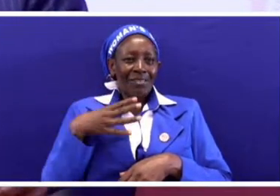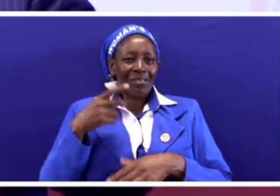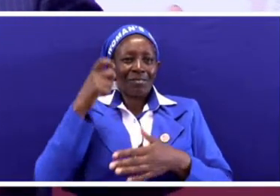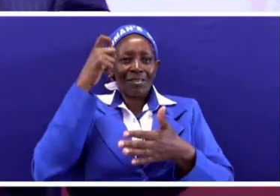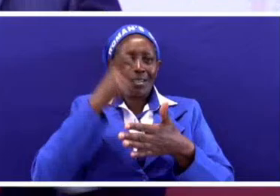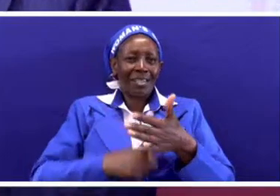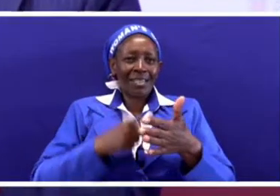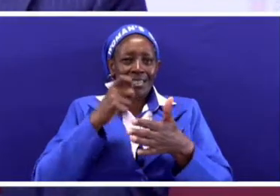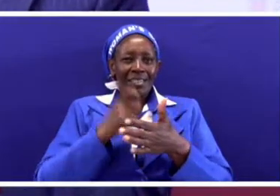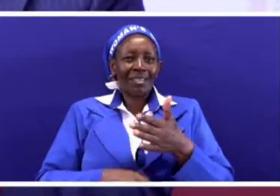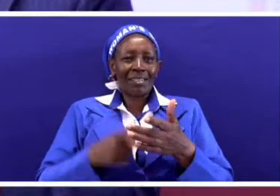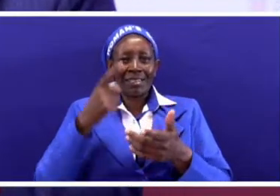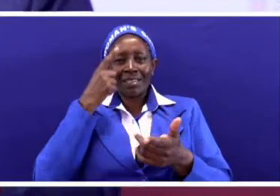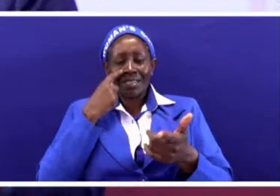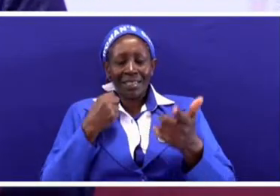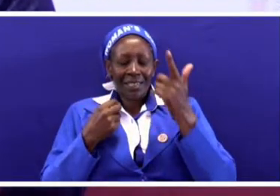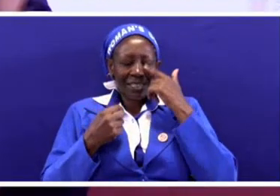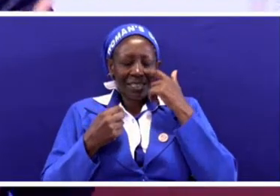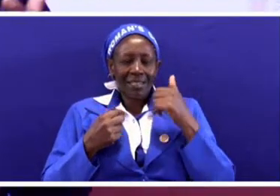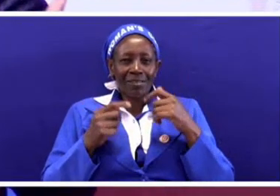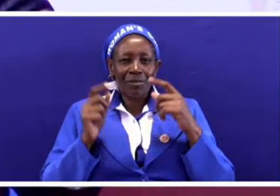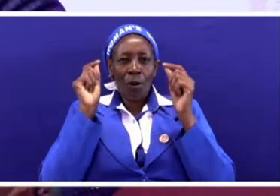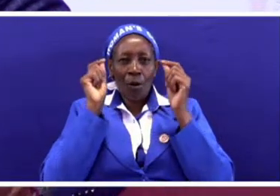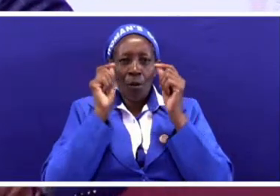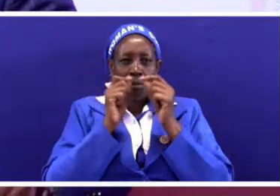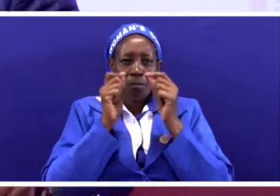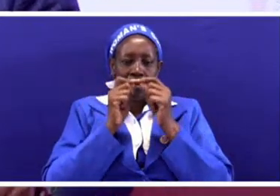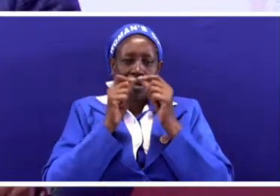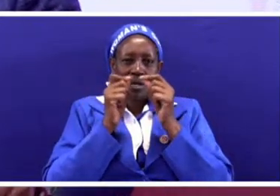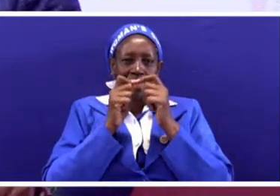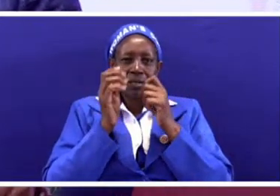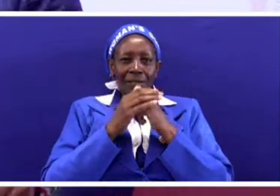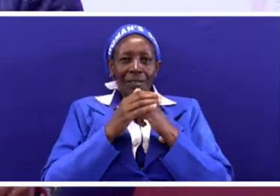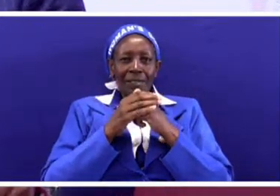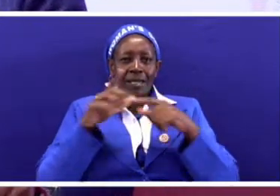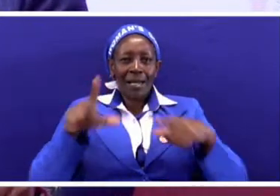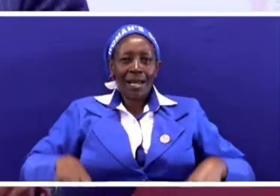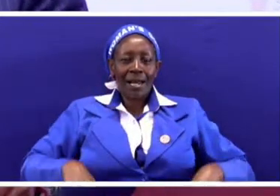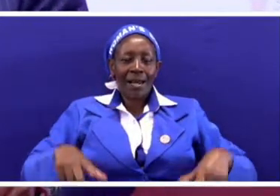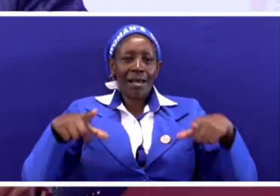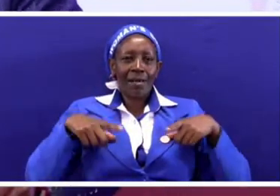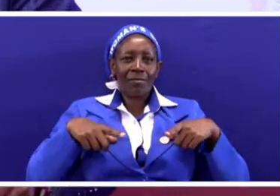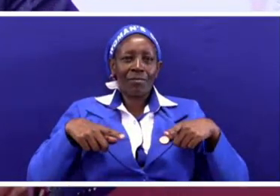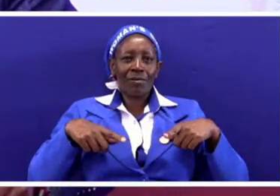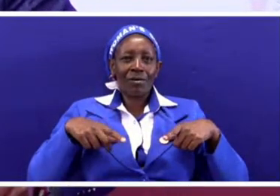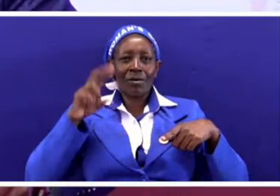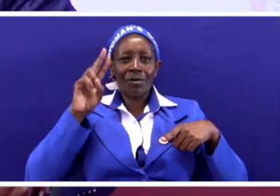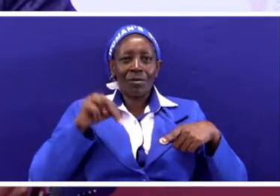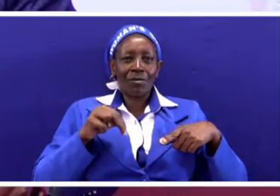No more tears, no more pain. No more uncertainties in our lives. No more